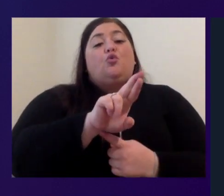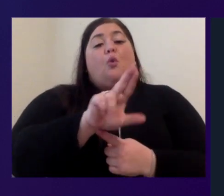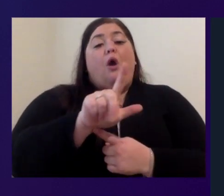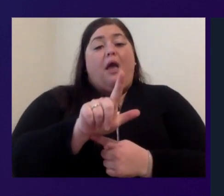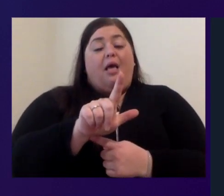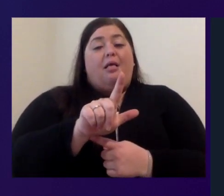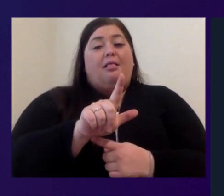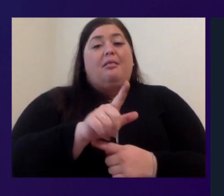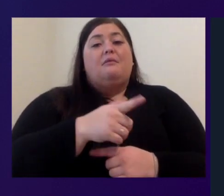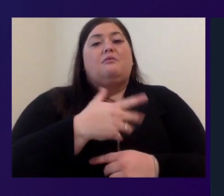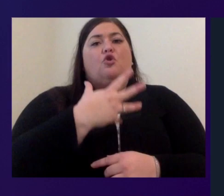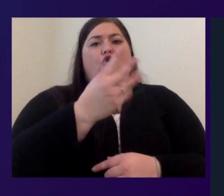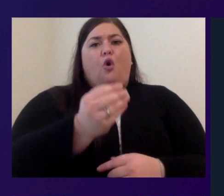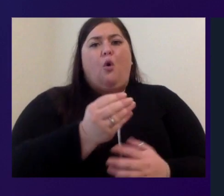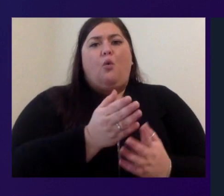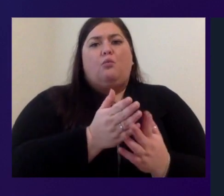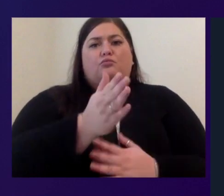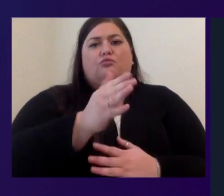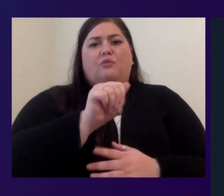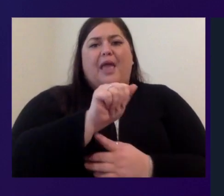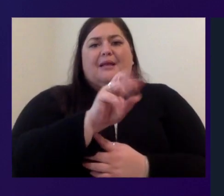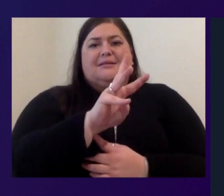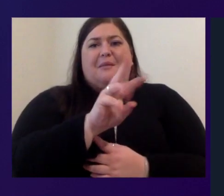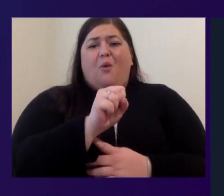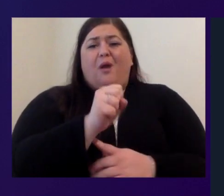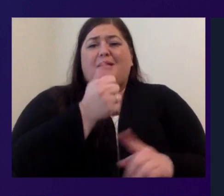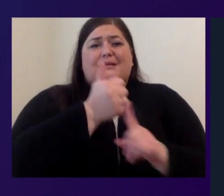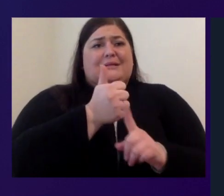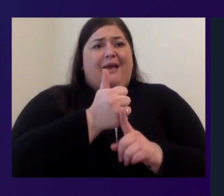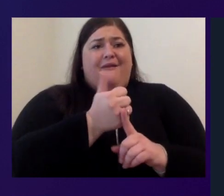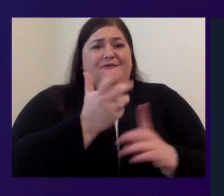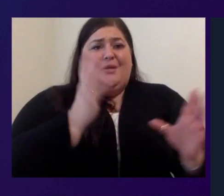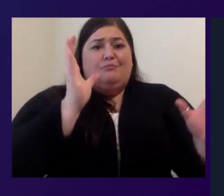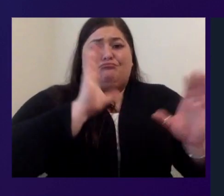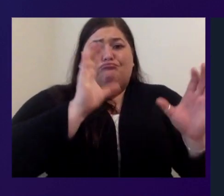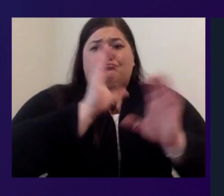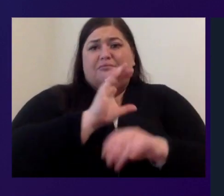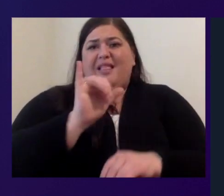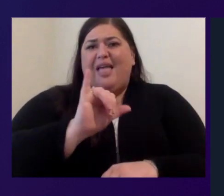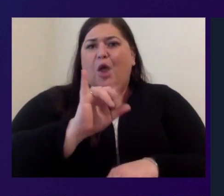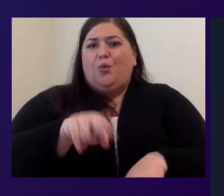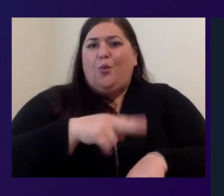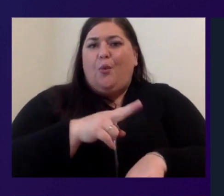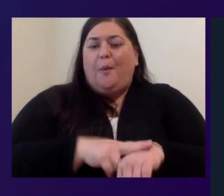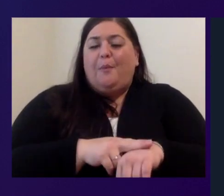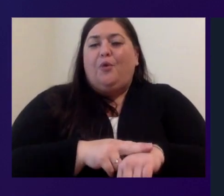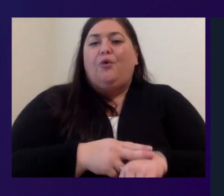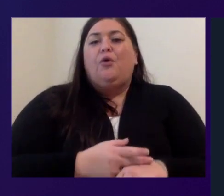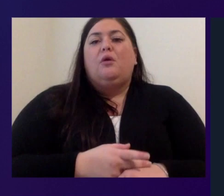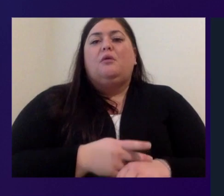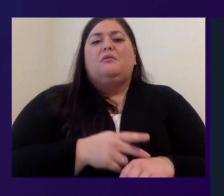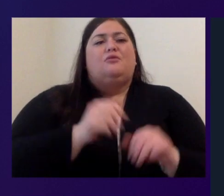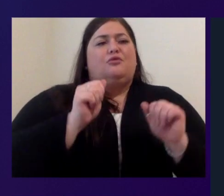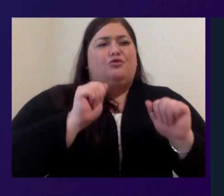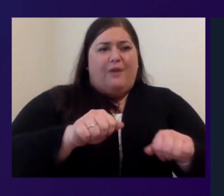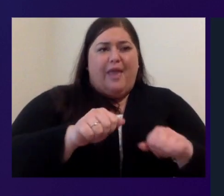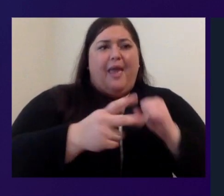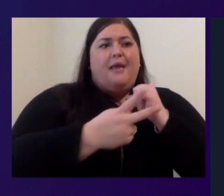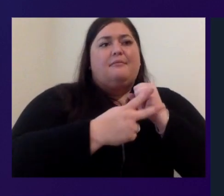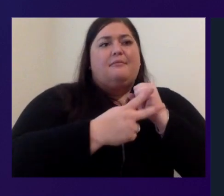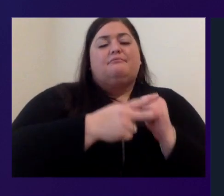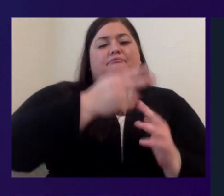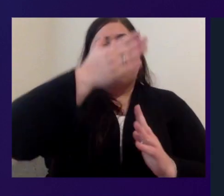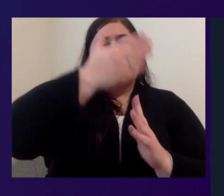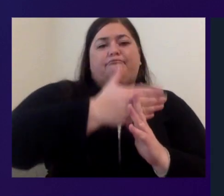in AWS. And from there, it's browsing, right? It's back navigation, it's forward navigation, it's going to the bookmarks you've set as a company for your